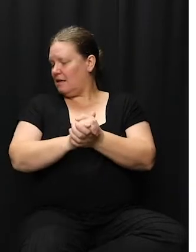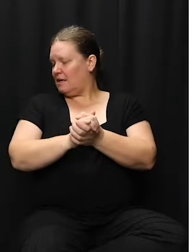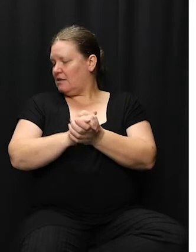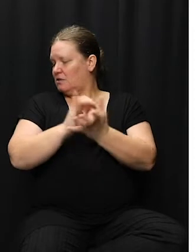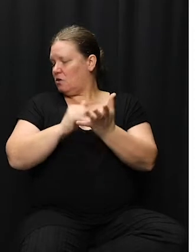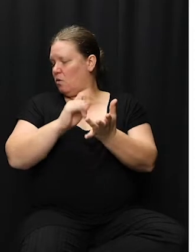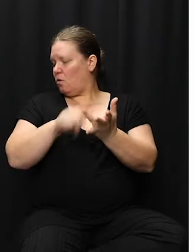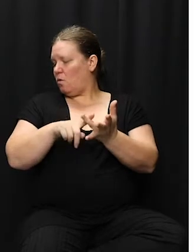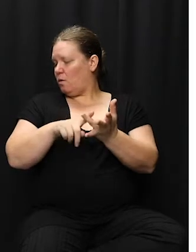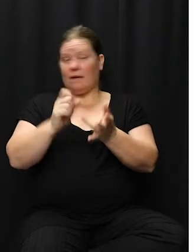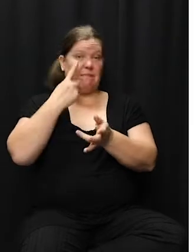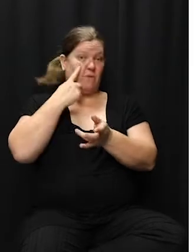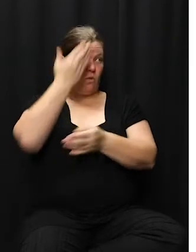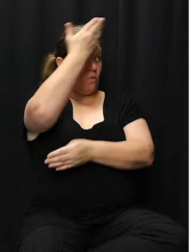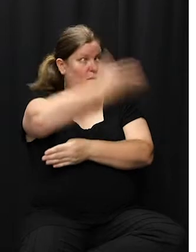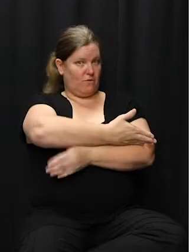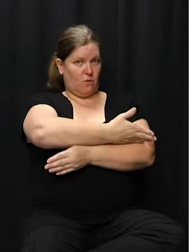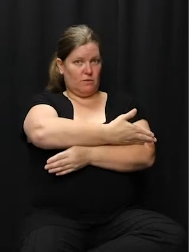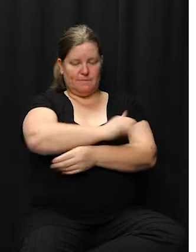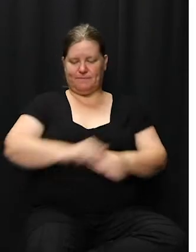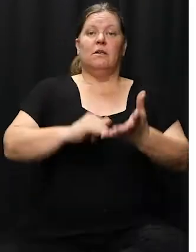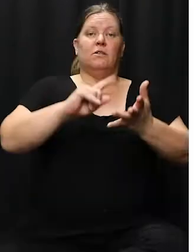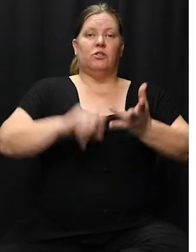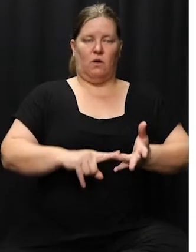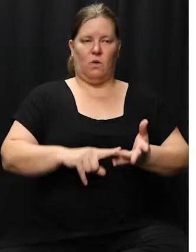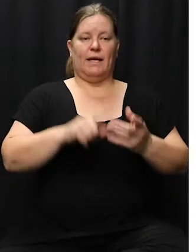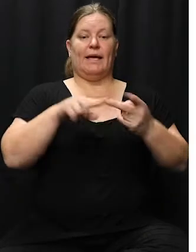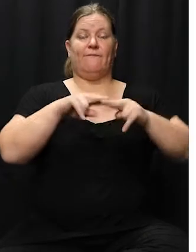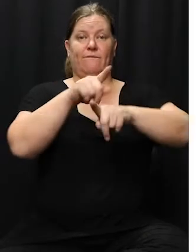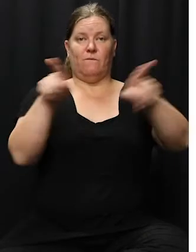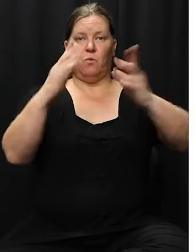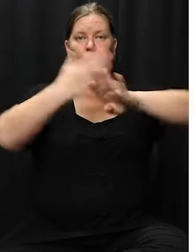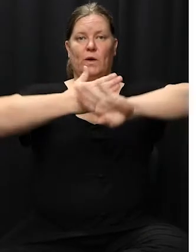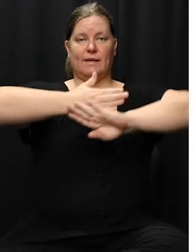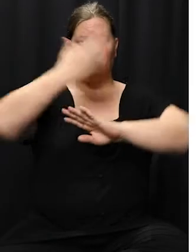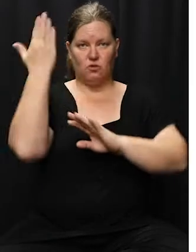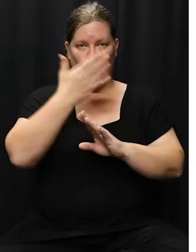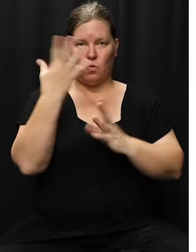like that one. I'd like to translate that into Auslan next. So also have a look at these.